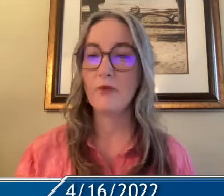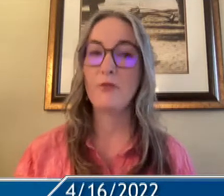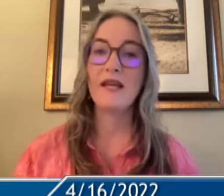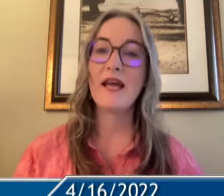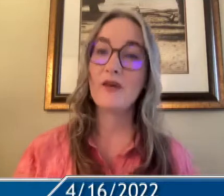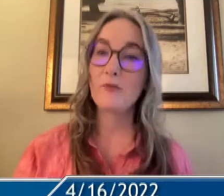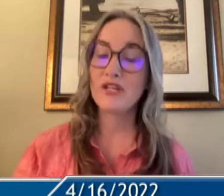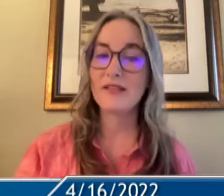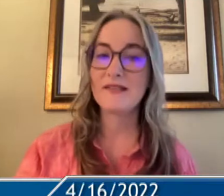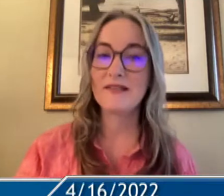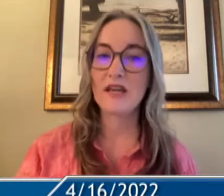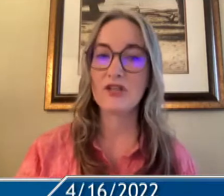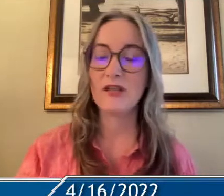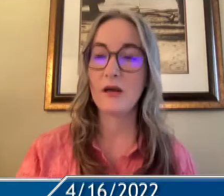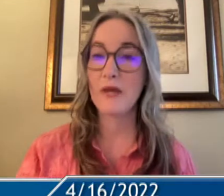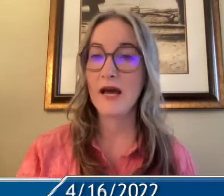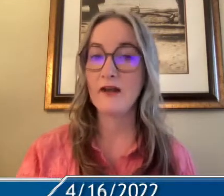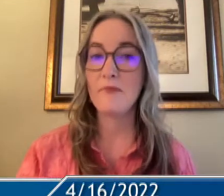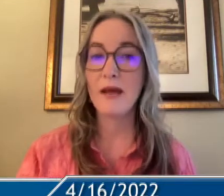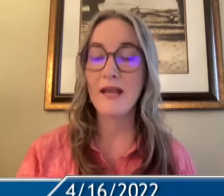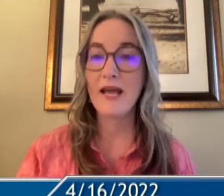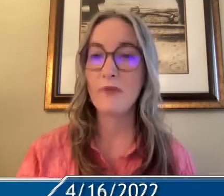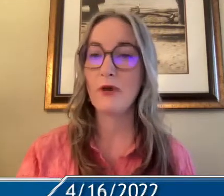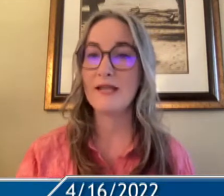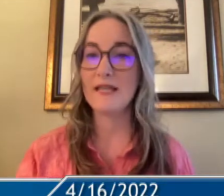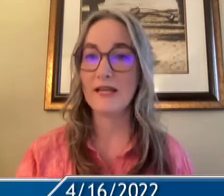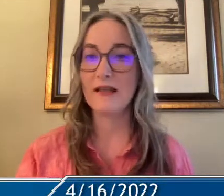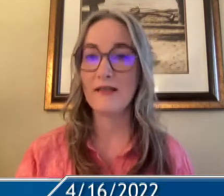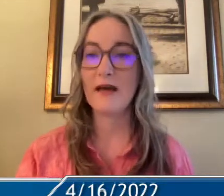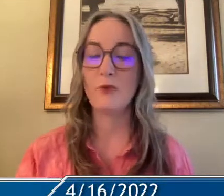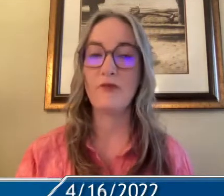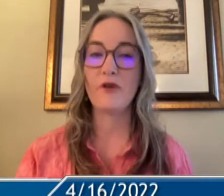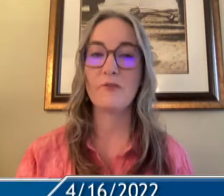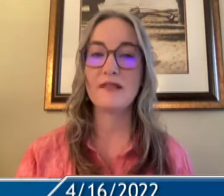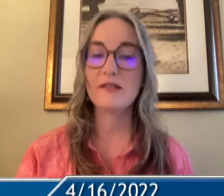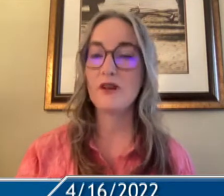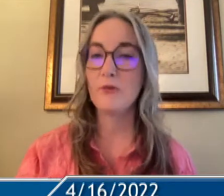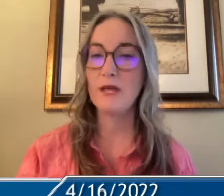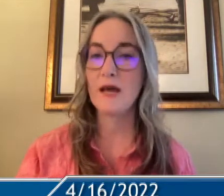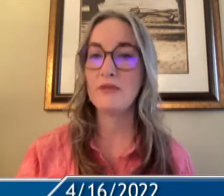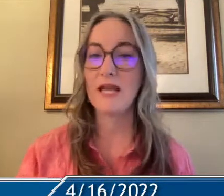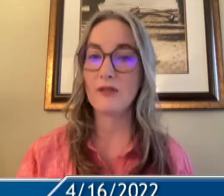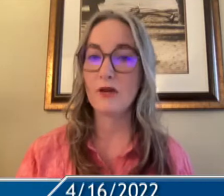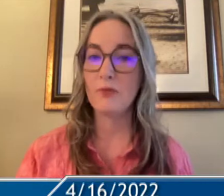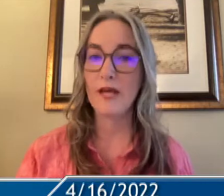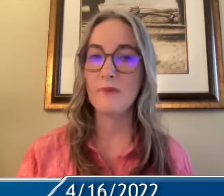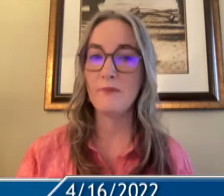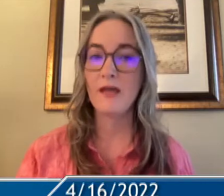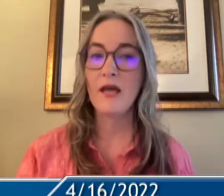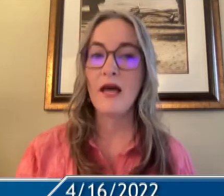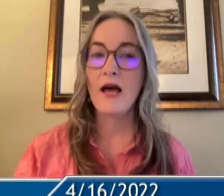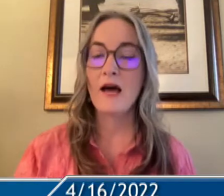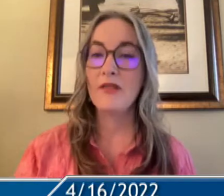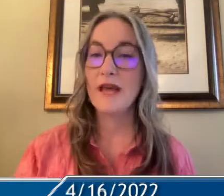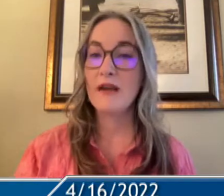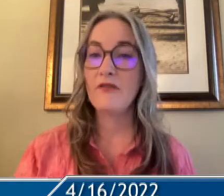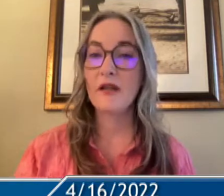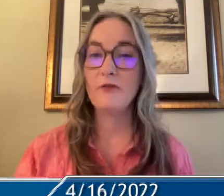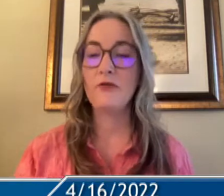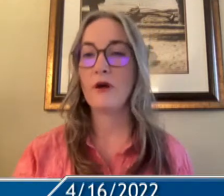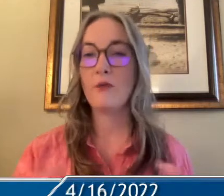There will be another budget listening session that'll be held on Monday, April 18th. That will be from 6:30 p.m. to 8:30 p.m.